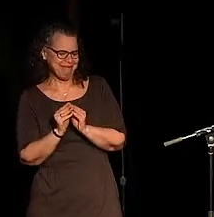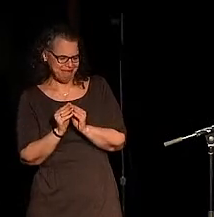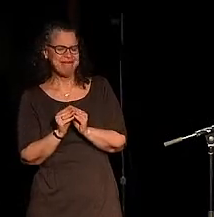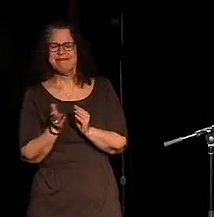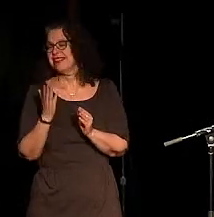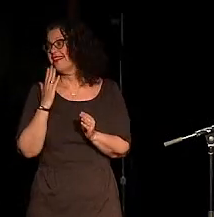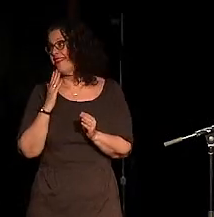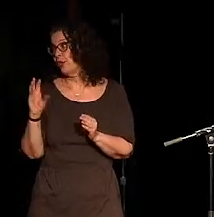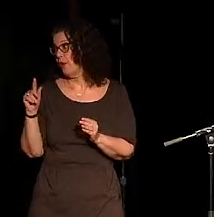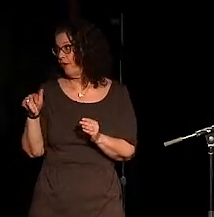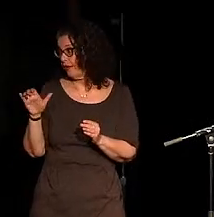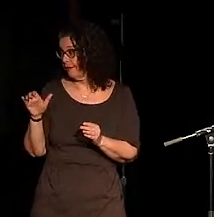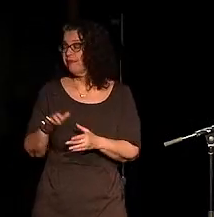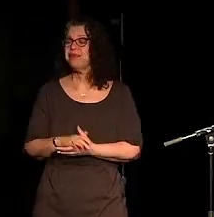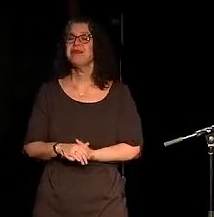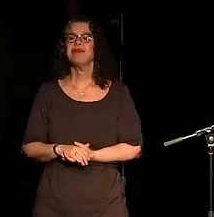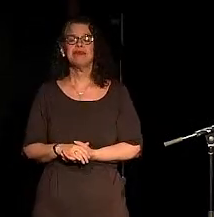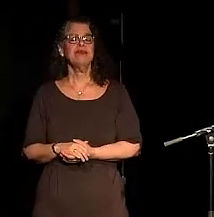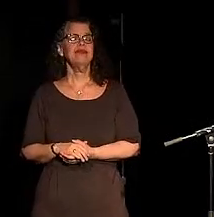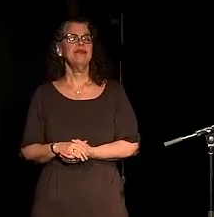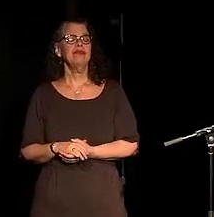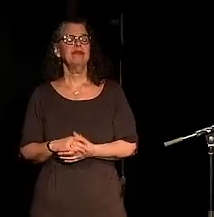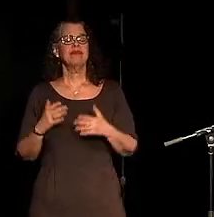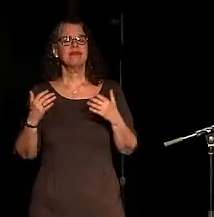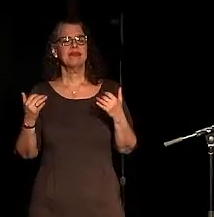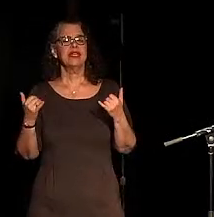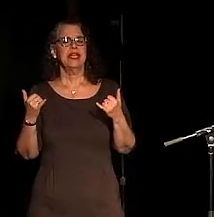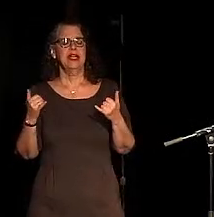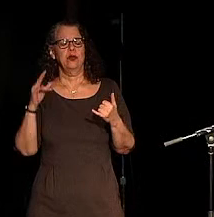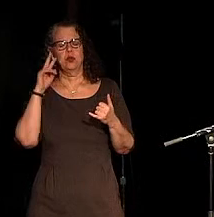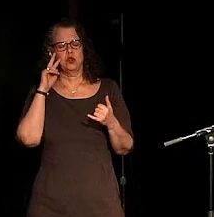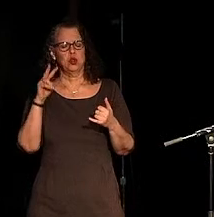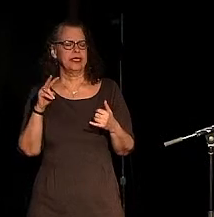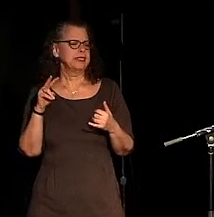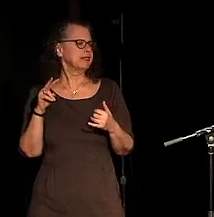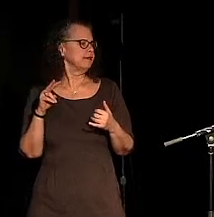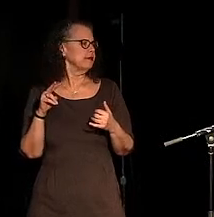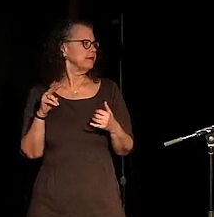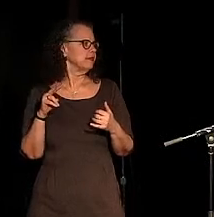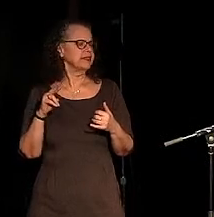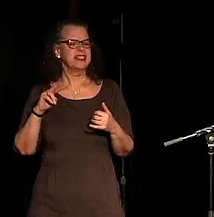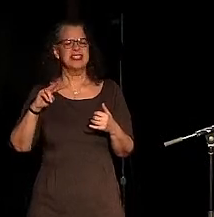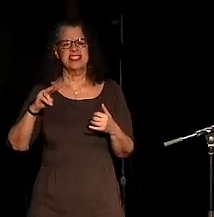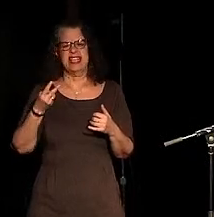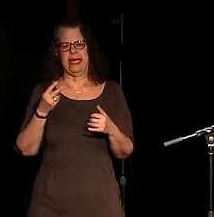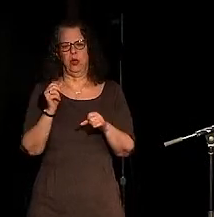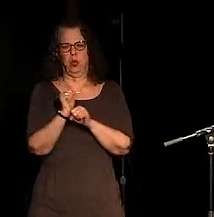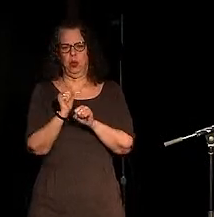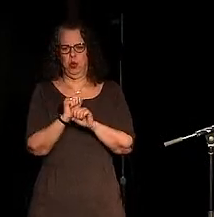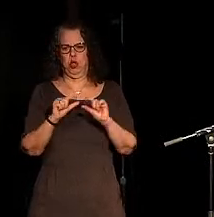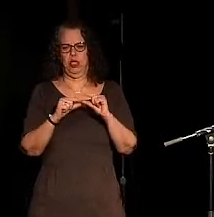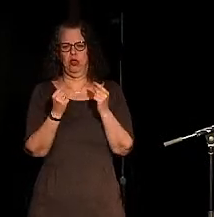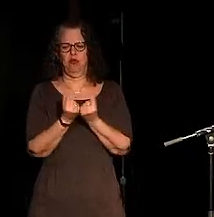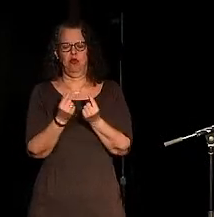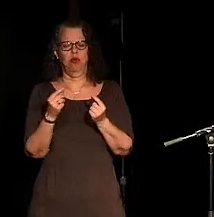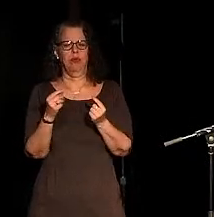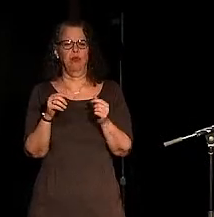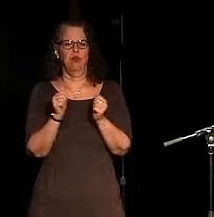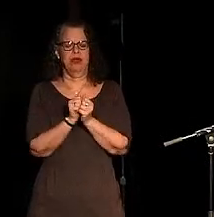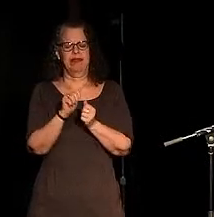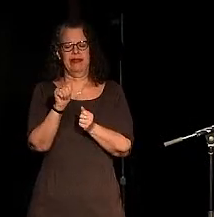thank you. And let's turn to the second working group, and we've got